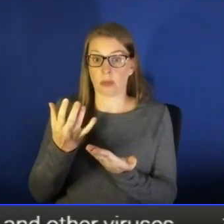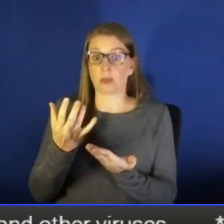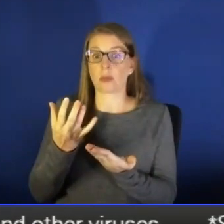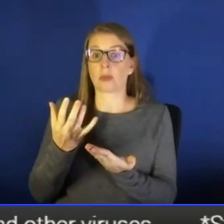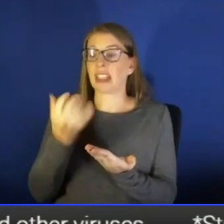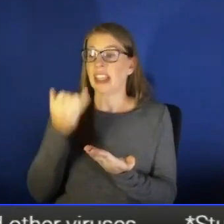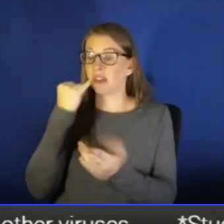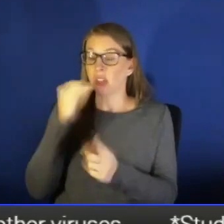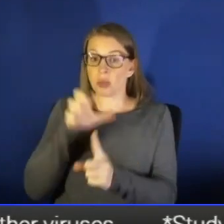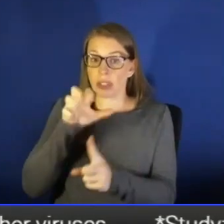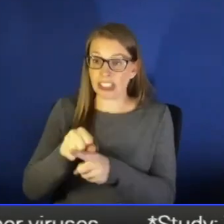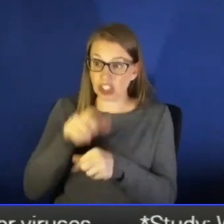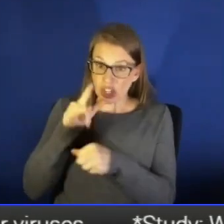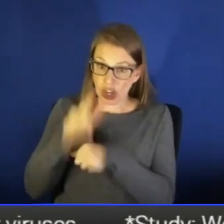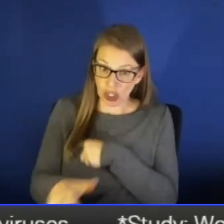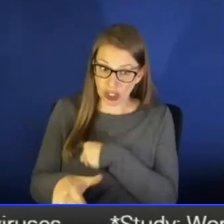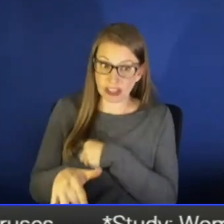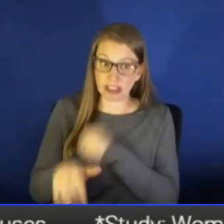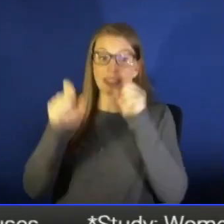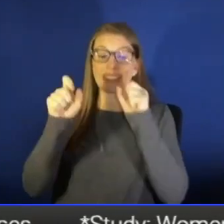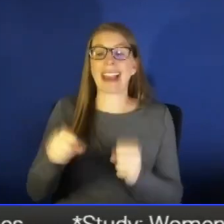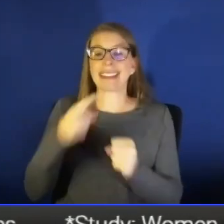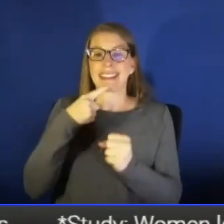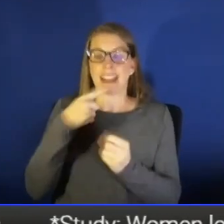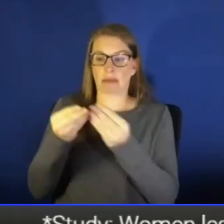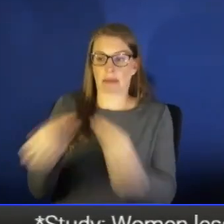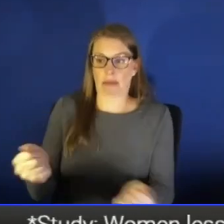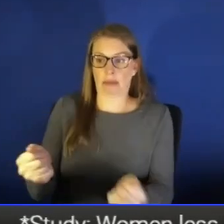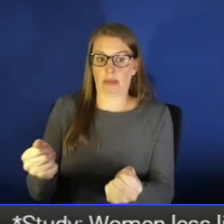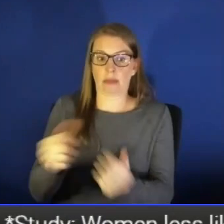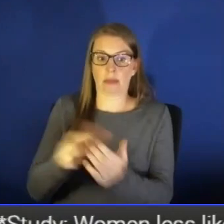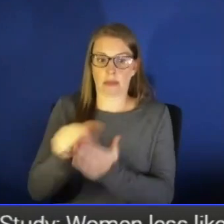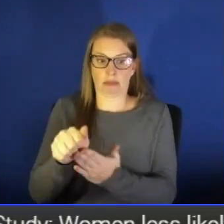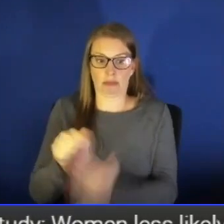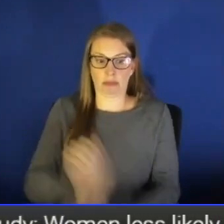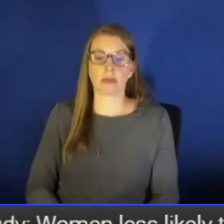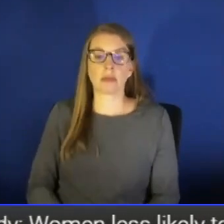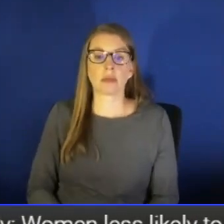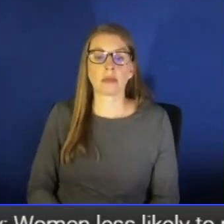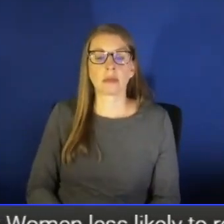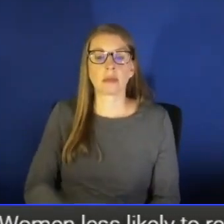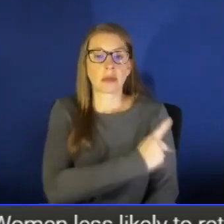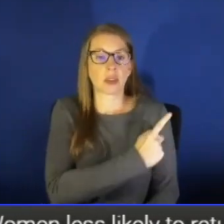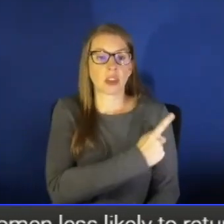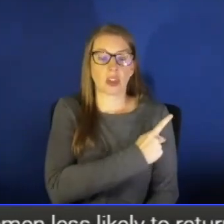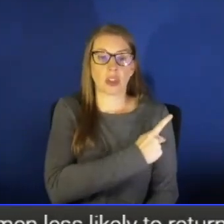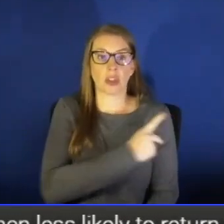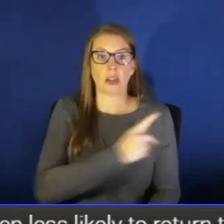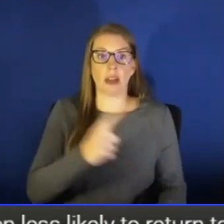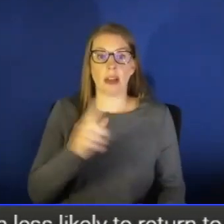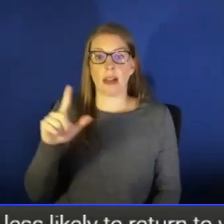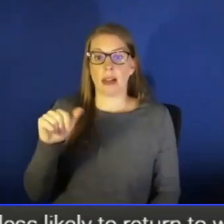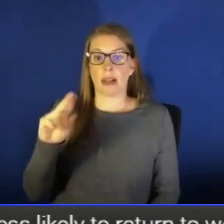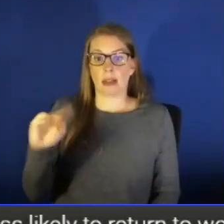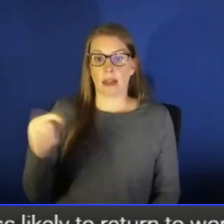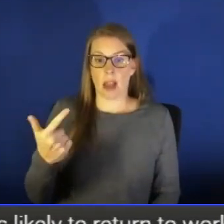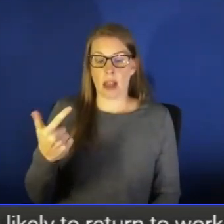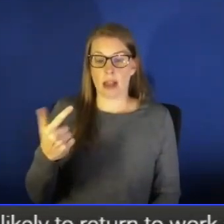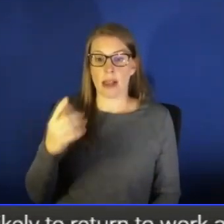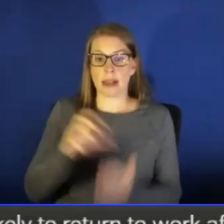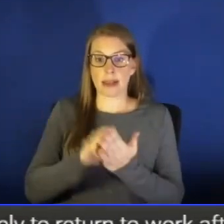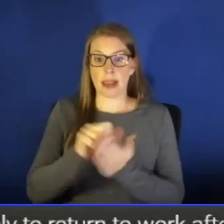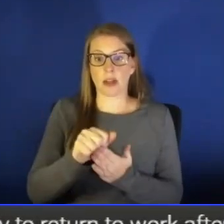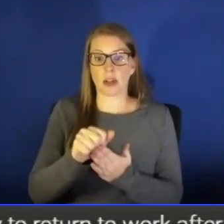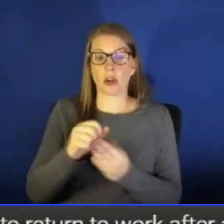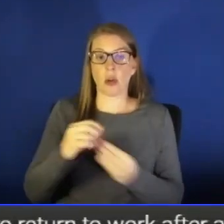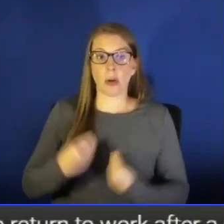early stage. When patients have lung cancer that spreads to the lymph nodes in the center of the chest or